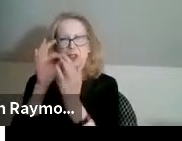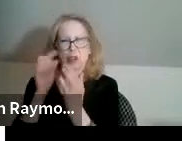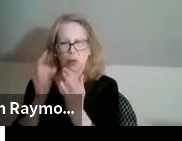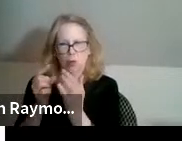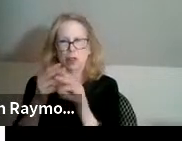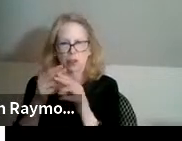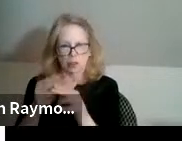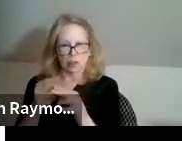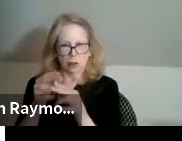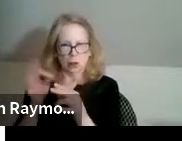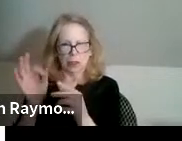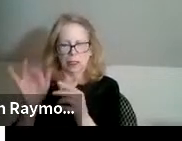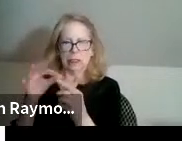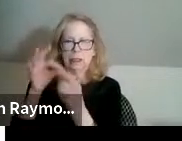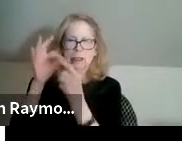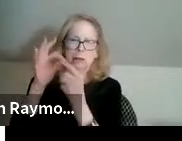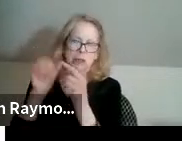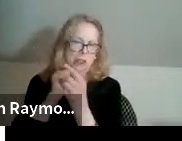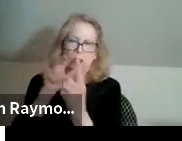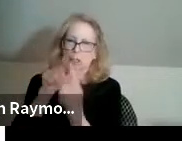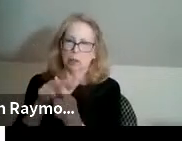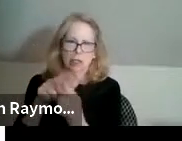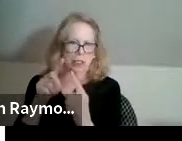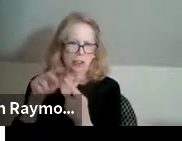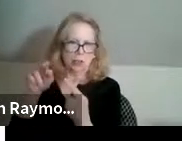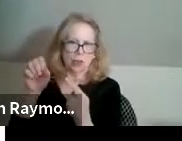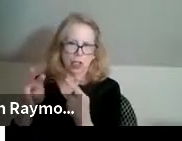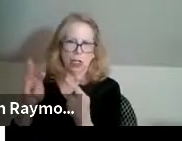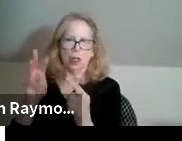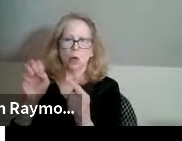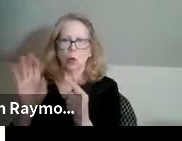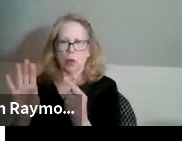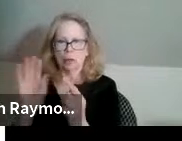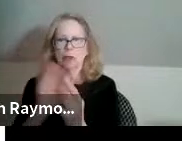out as an exception and does not apply to non-web software.